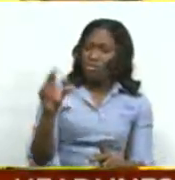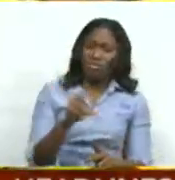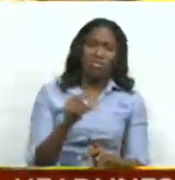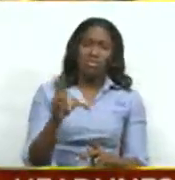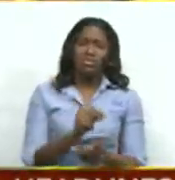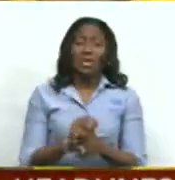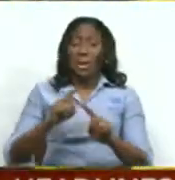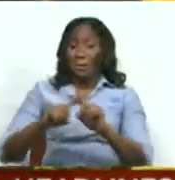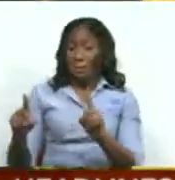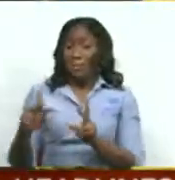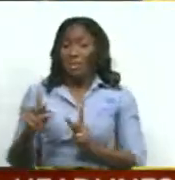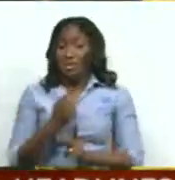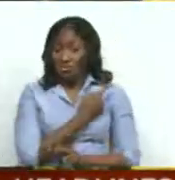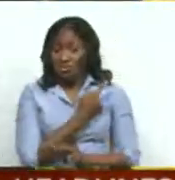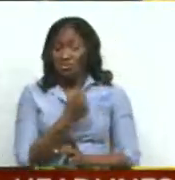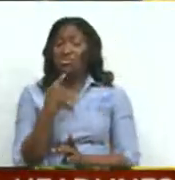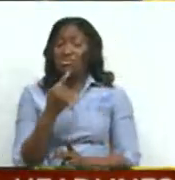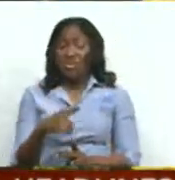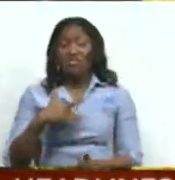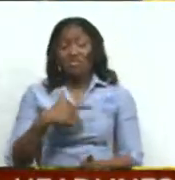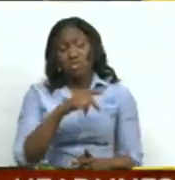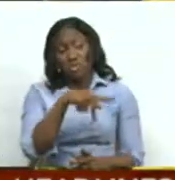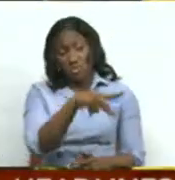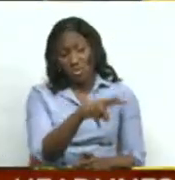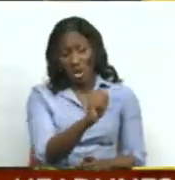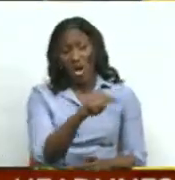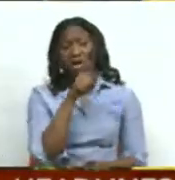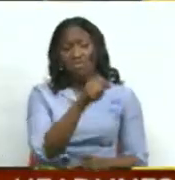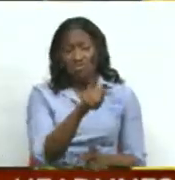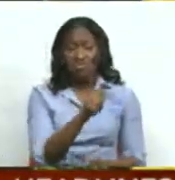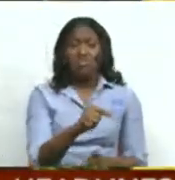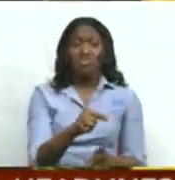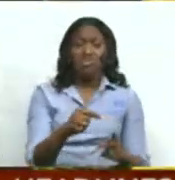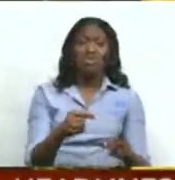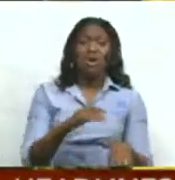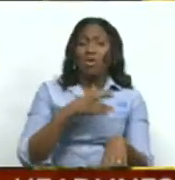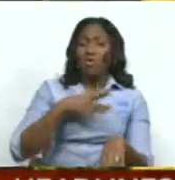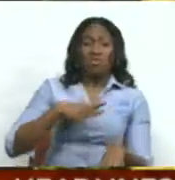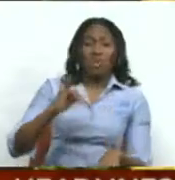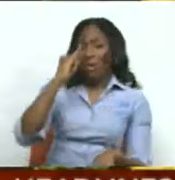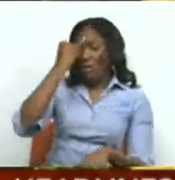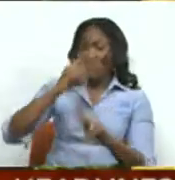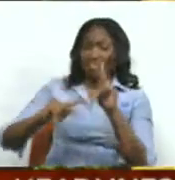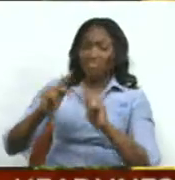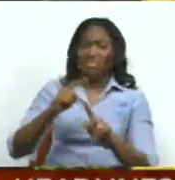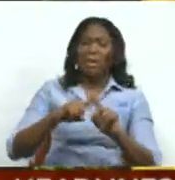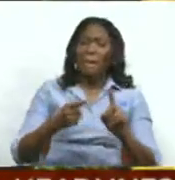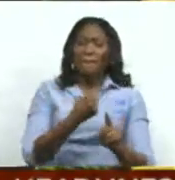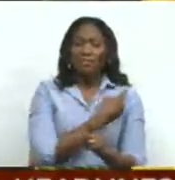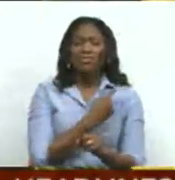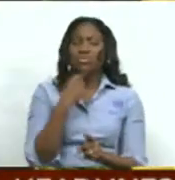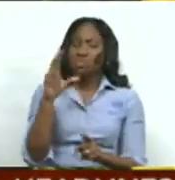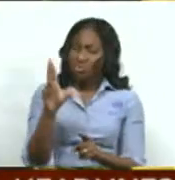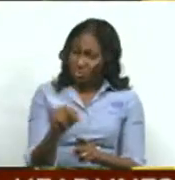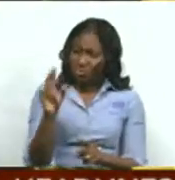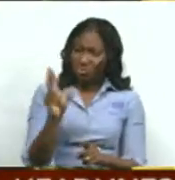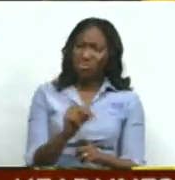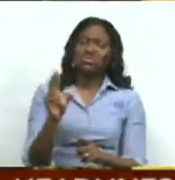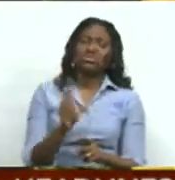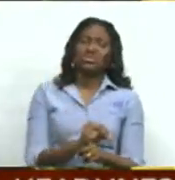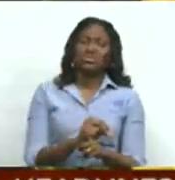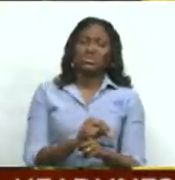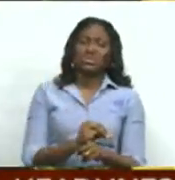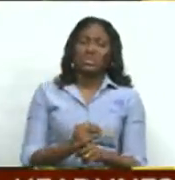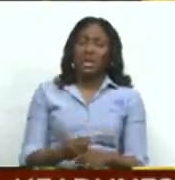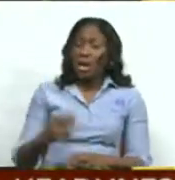racist. There is a great amount of diversity in both our parties. There may be policies that are